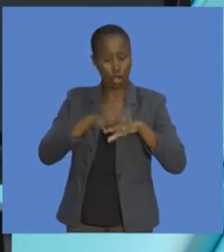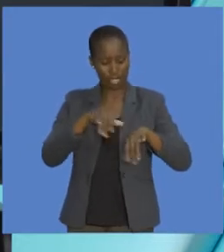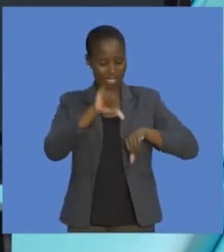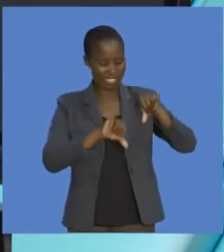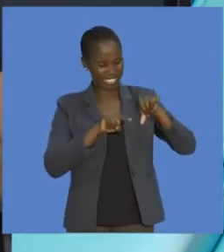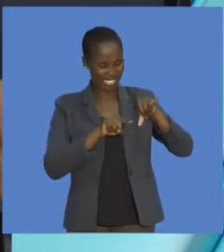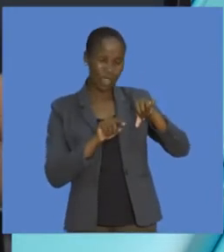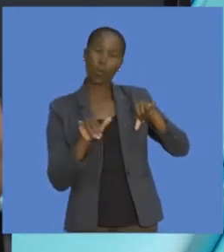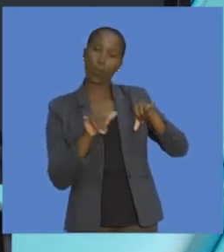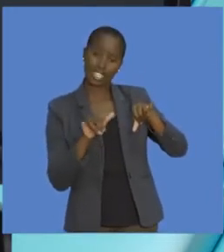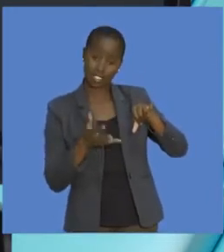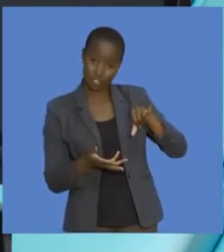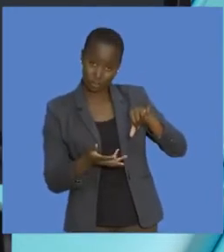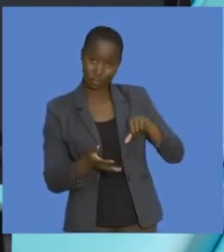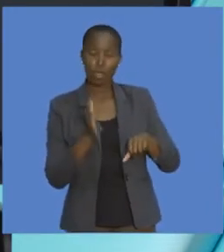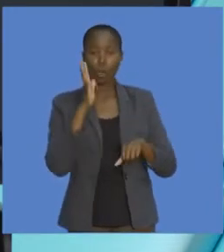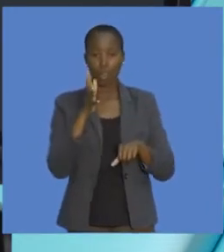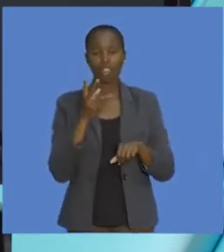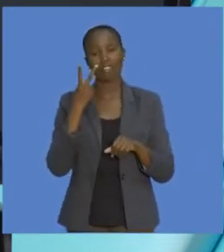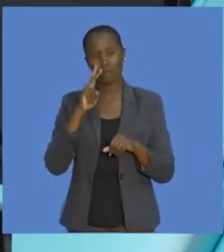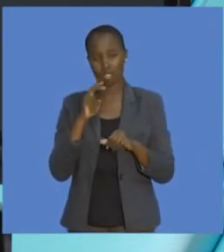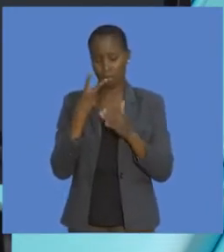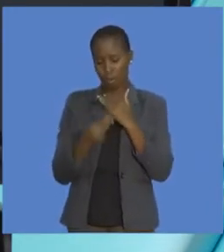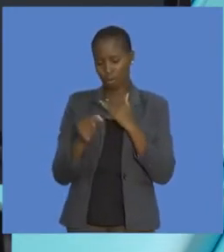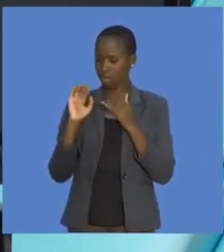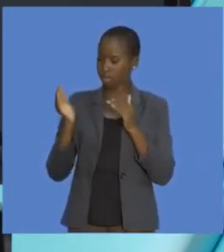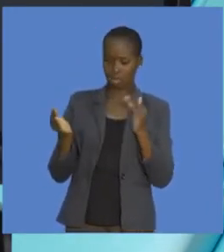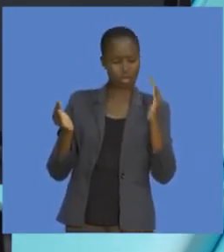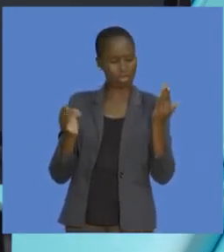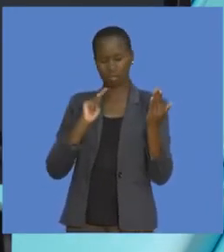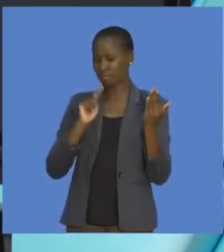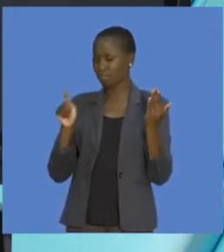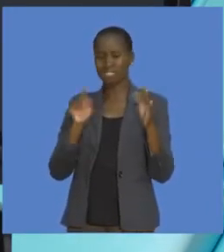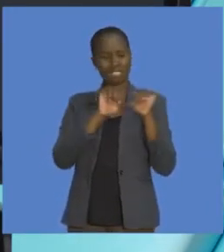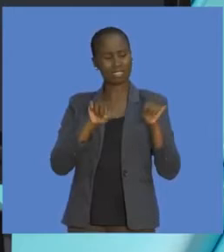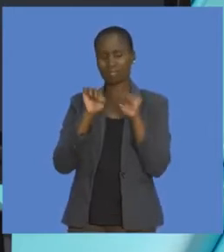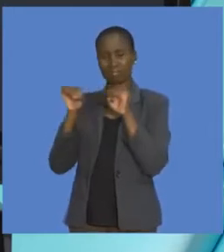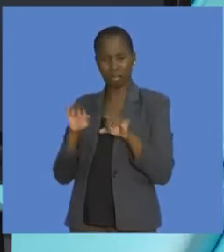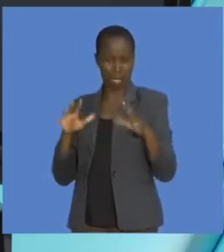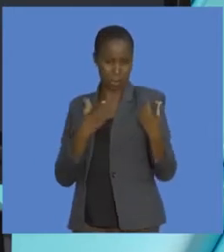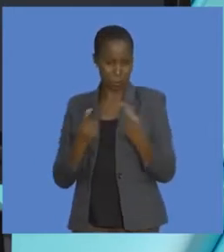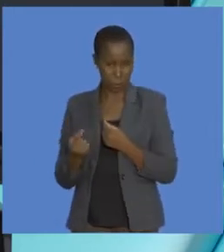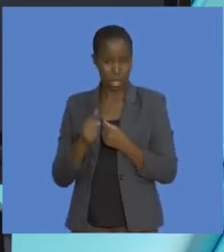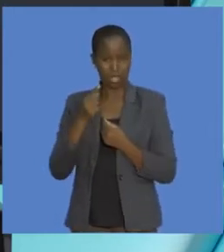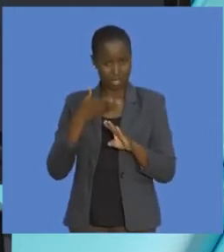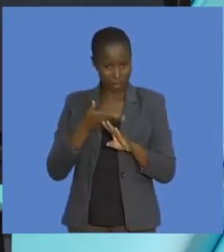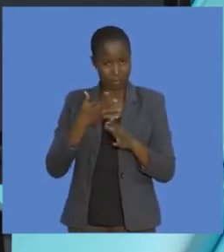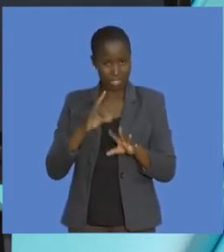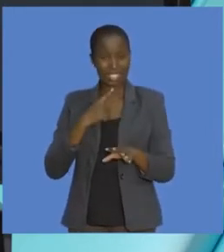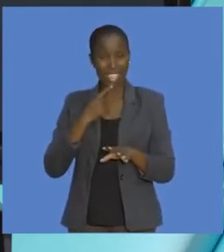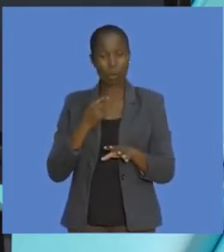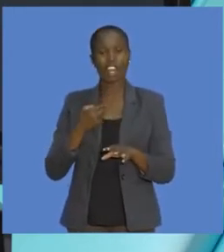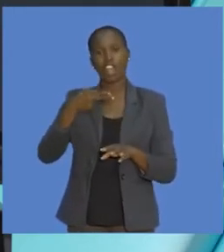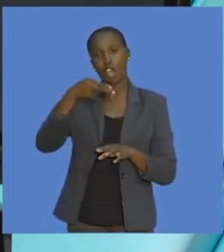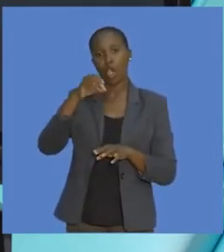and differentiate between the two in a bit, but let's try and understand what happens. So as I mentioned, that hormones are released and they travel in